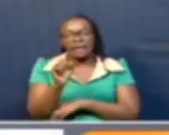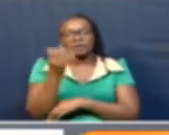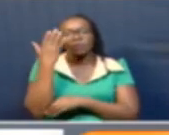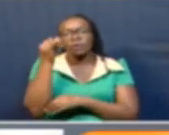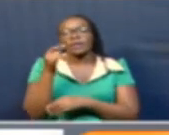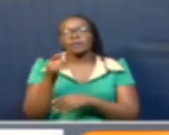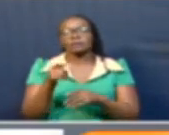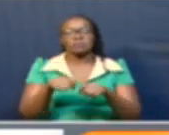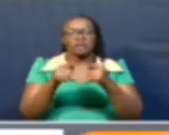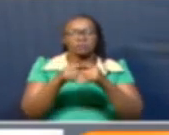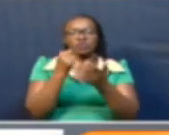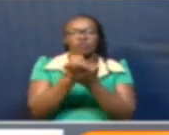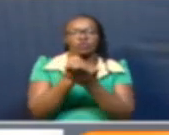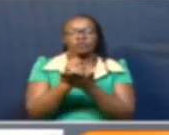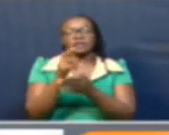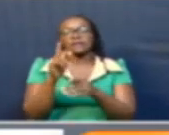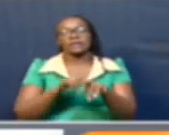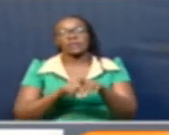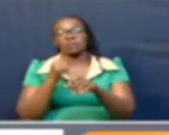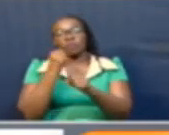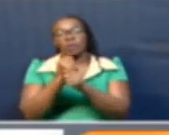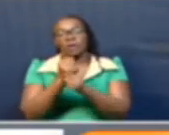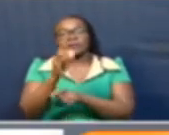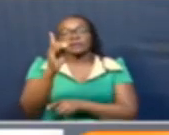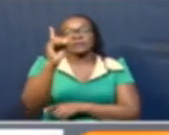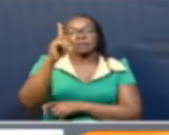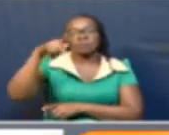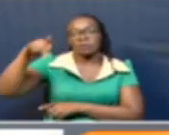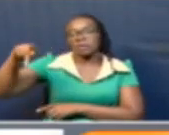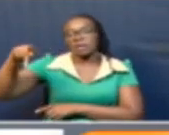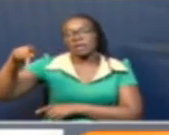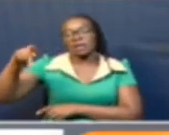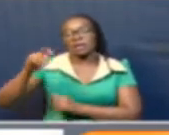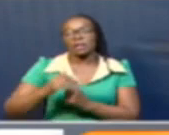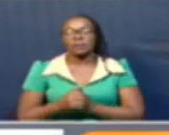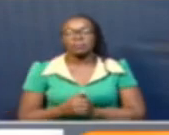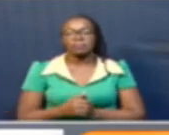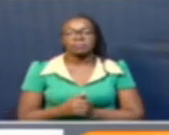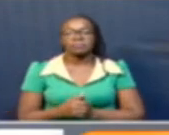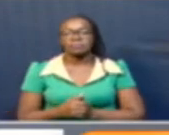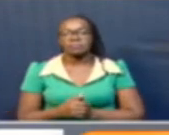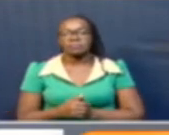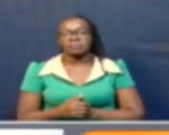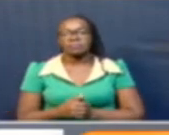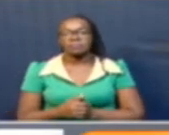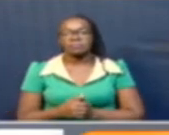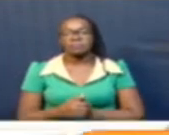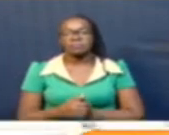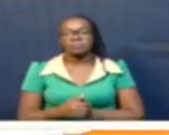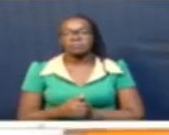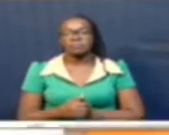of office when he served as the Director of Public Prosecutions. Stephen Latour reports.